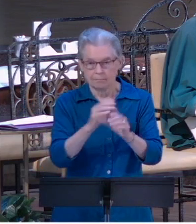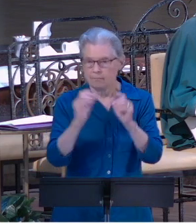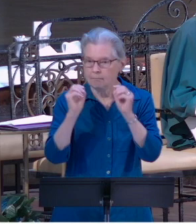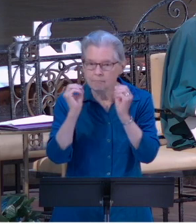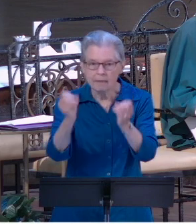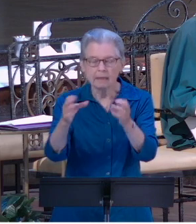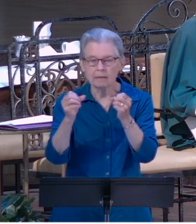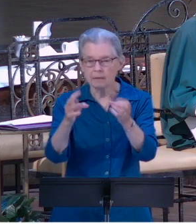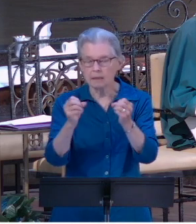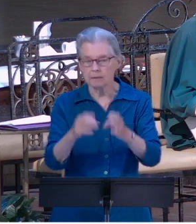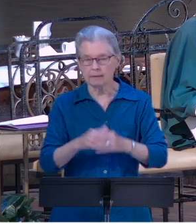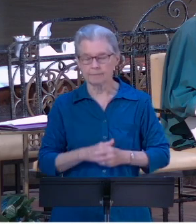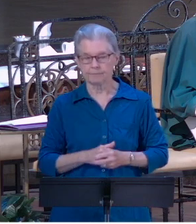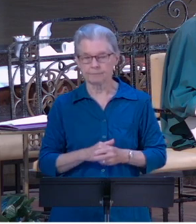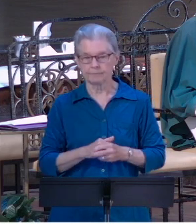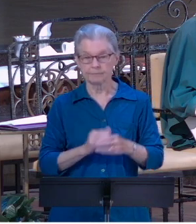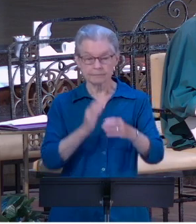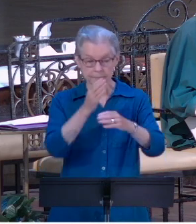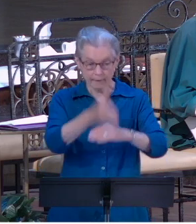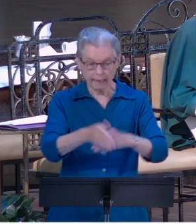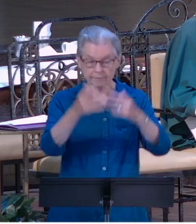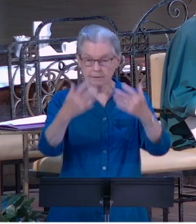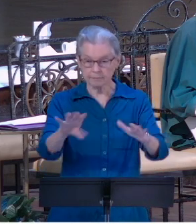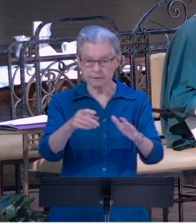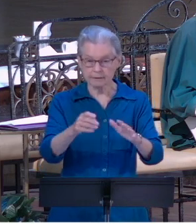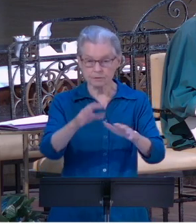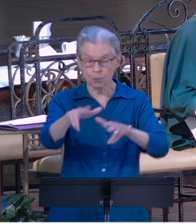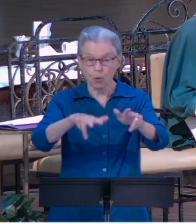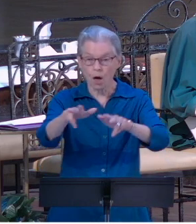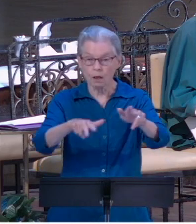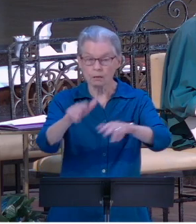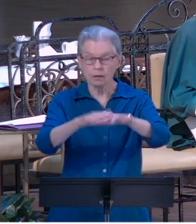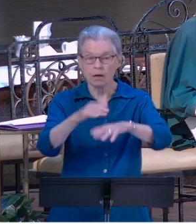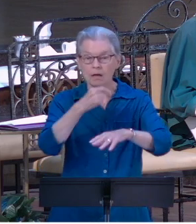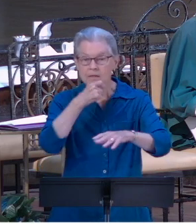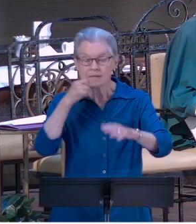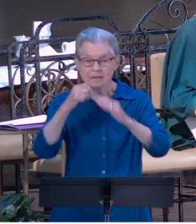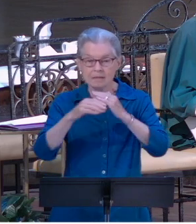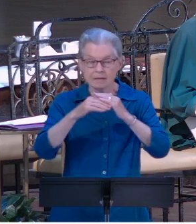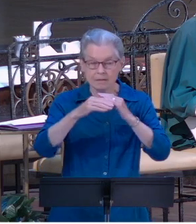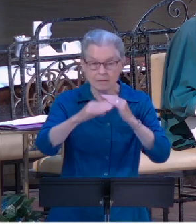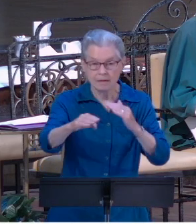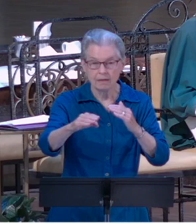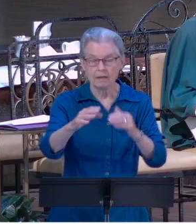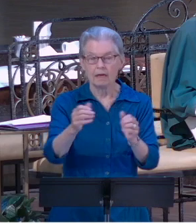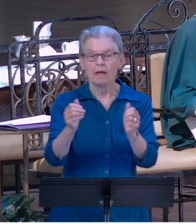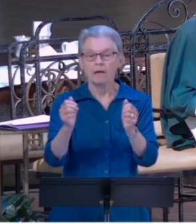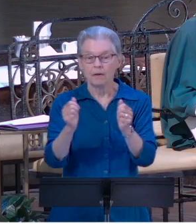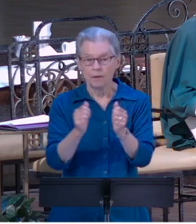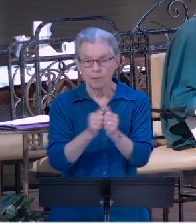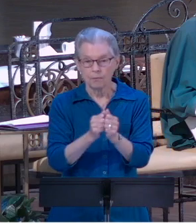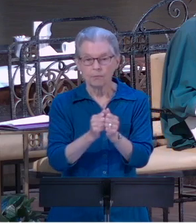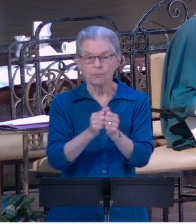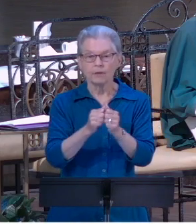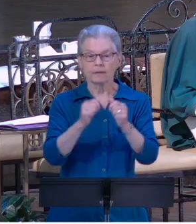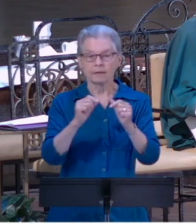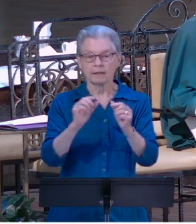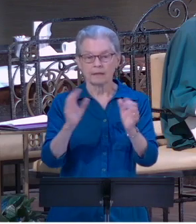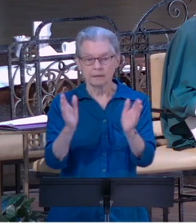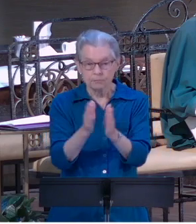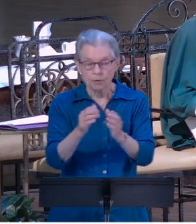After our desert walk, our delegation was served a lovely potluck by a small but generous group of